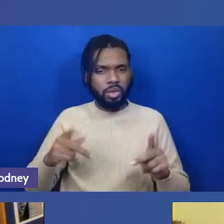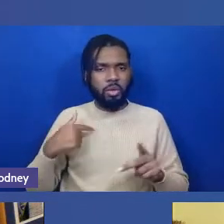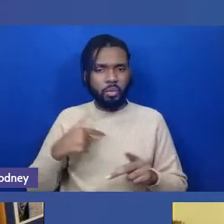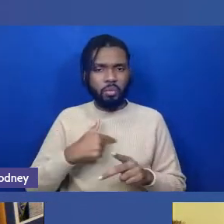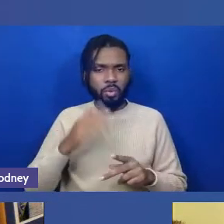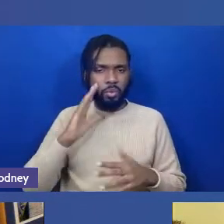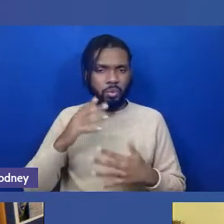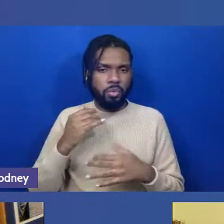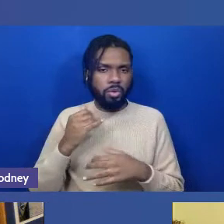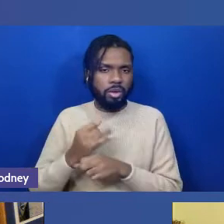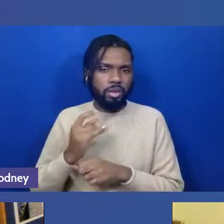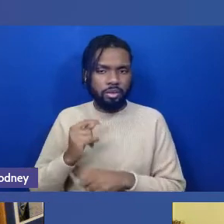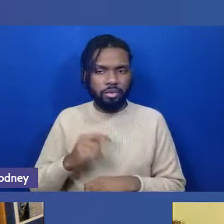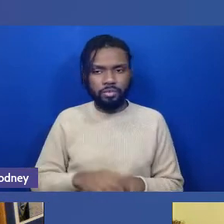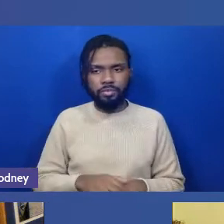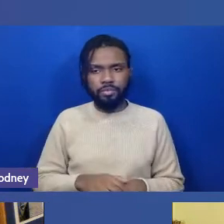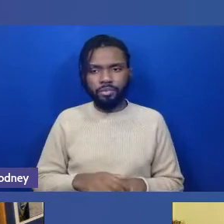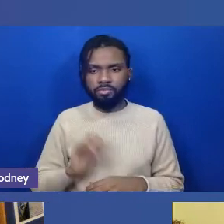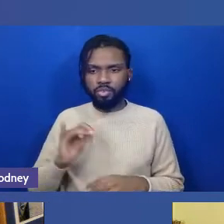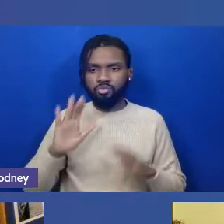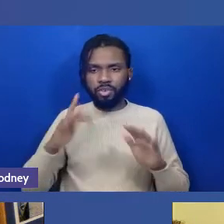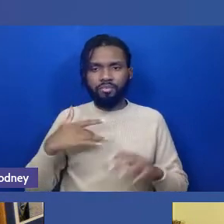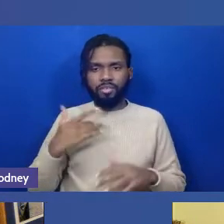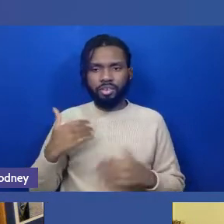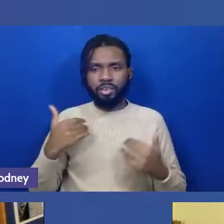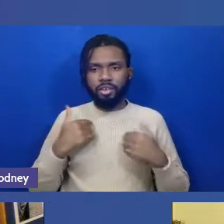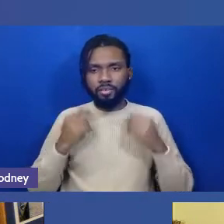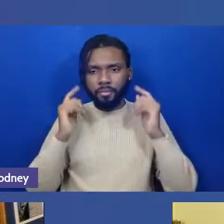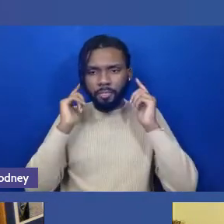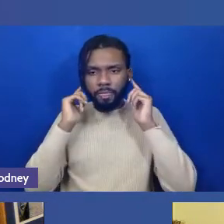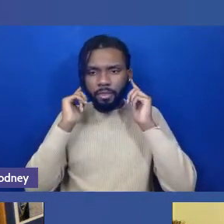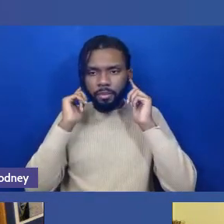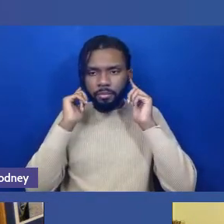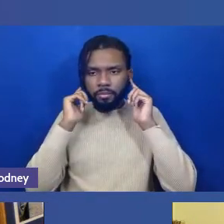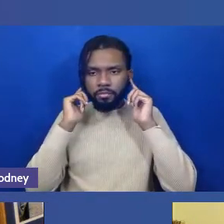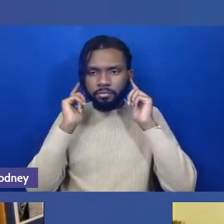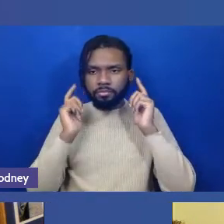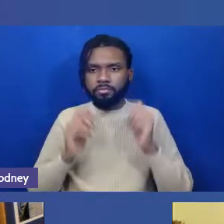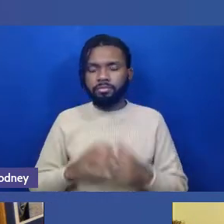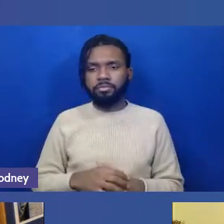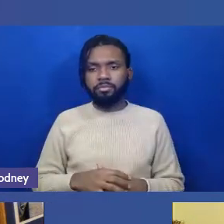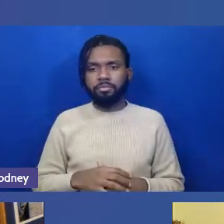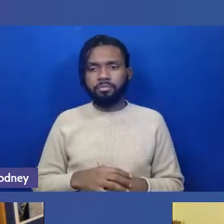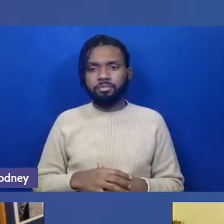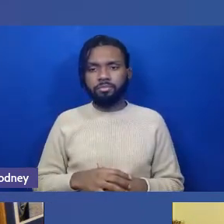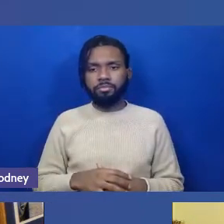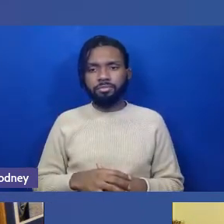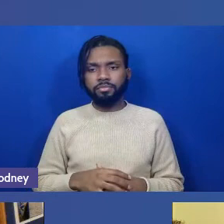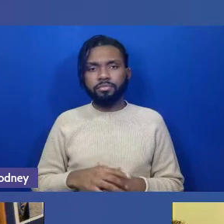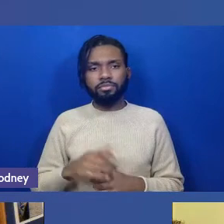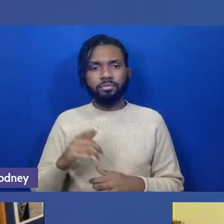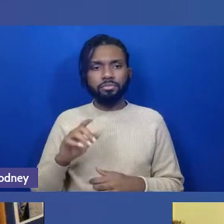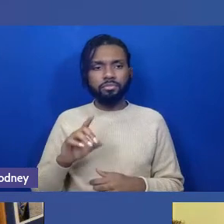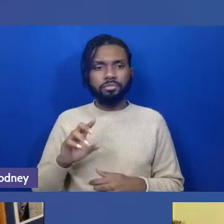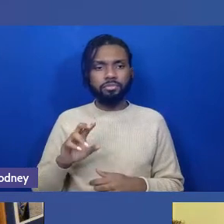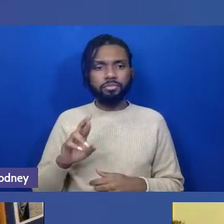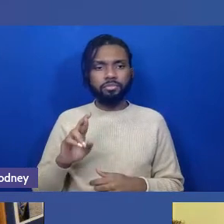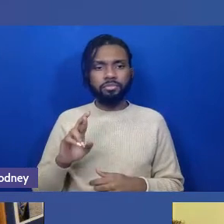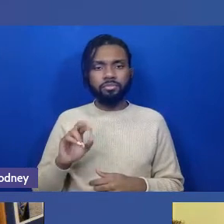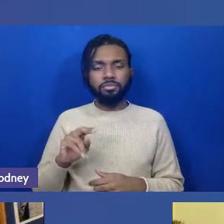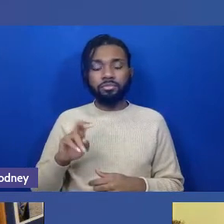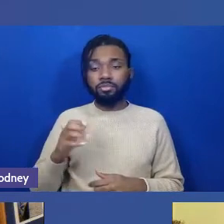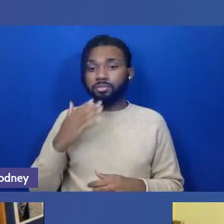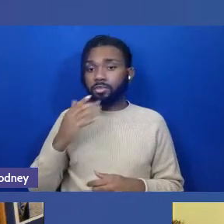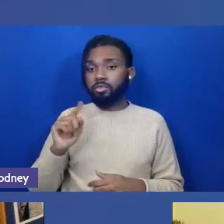to have. That's great. No, thank you so much, Tommy. I think the be brave is a really,